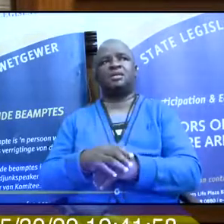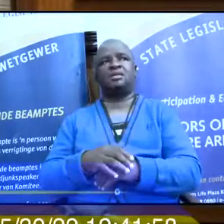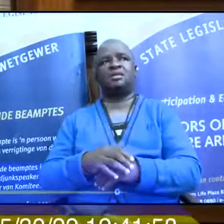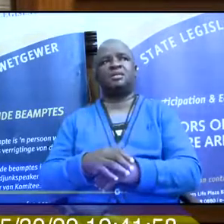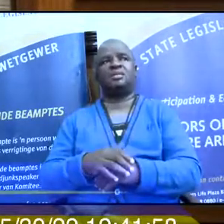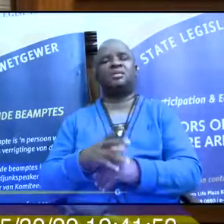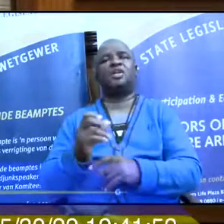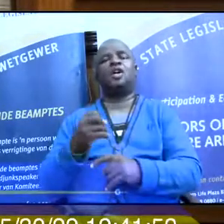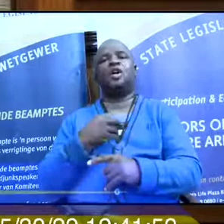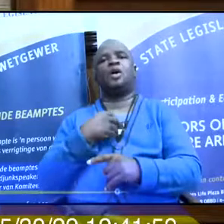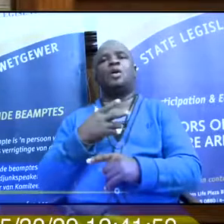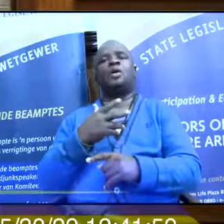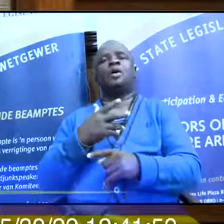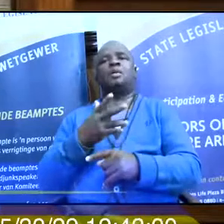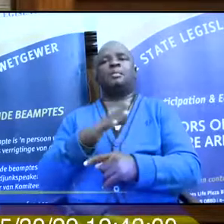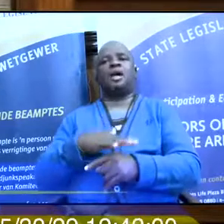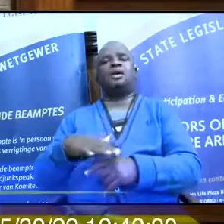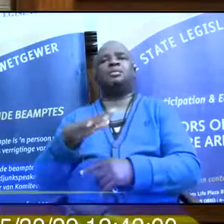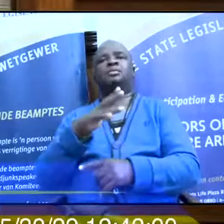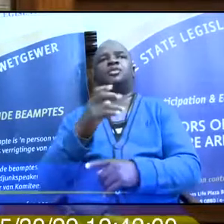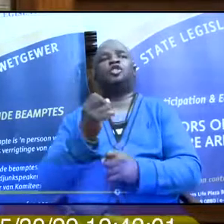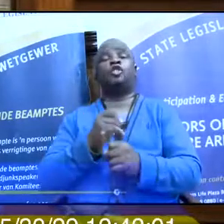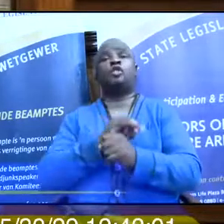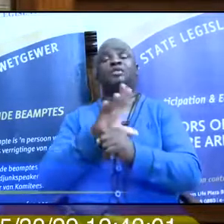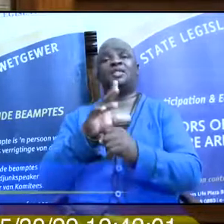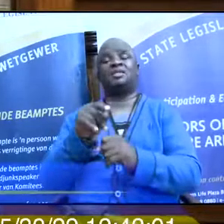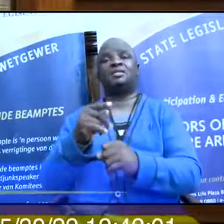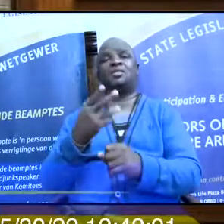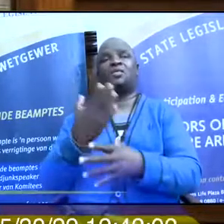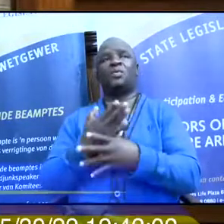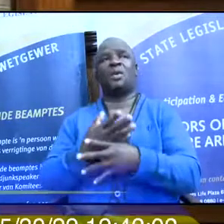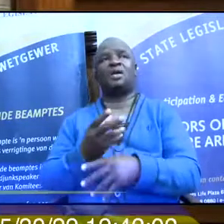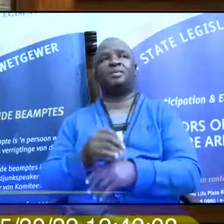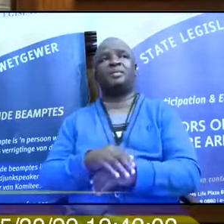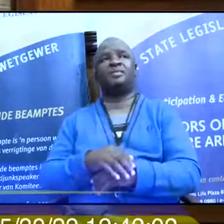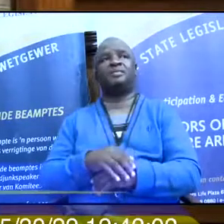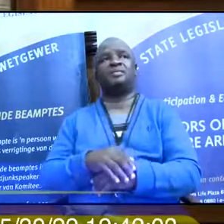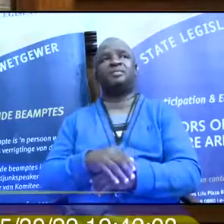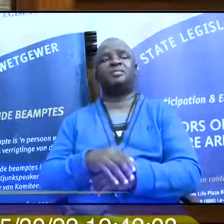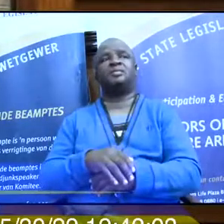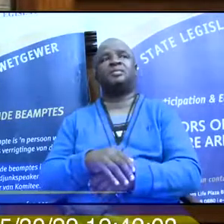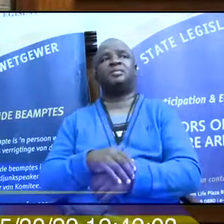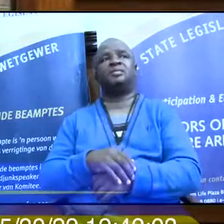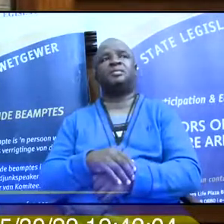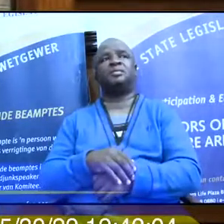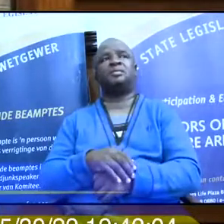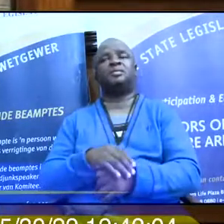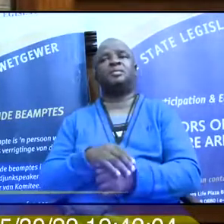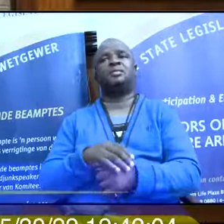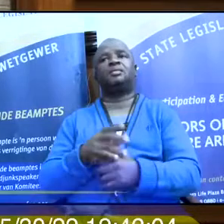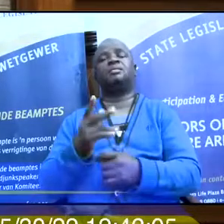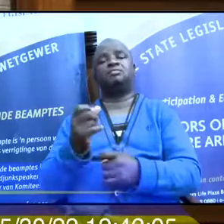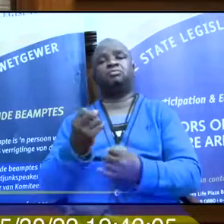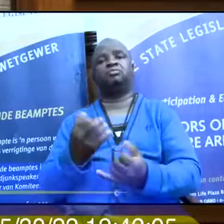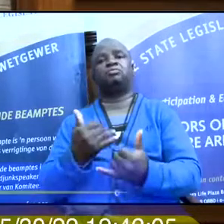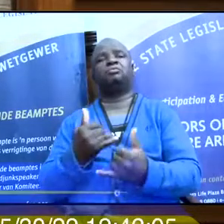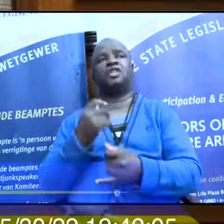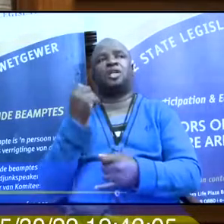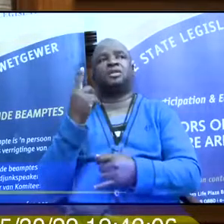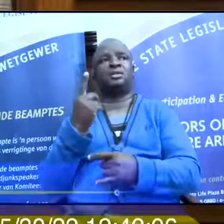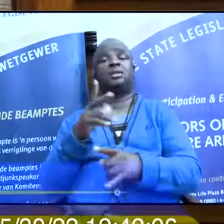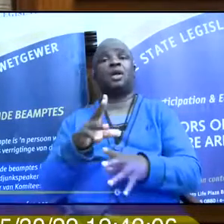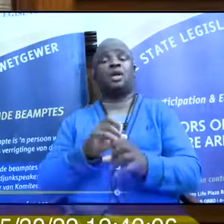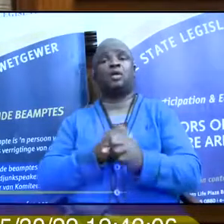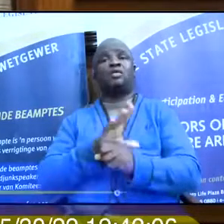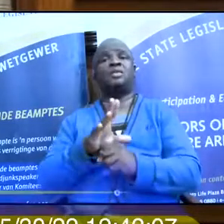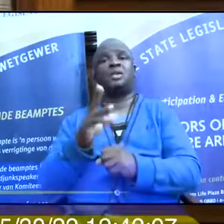of our workers or the impact of covet 19 in our workplaces we want to appreciate that covert 19